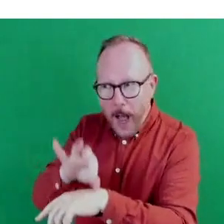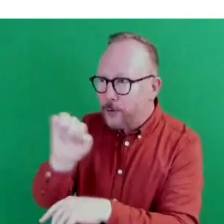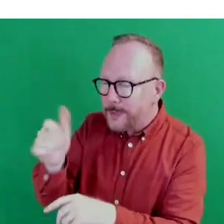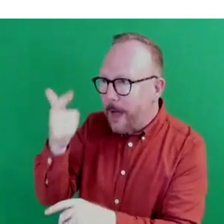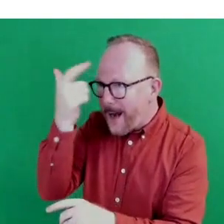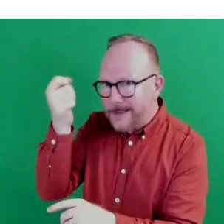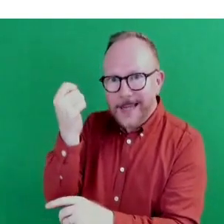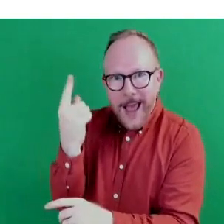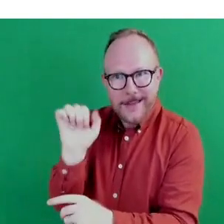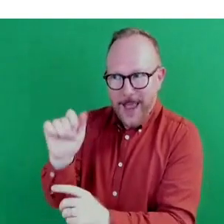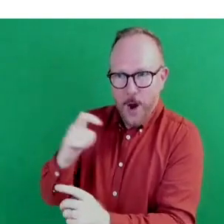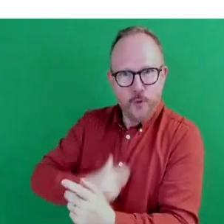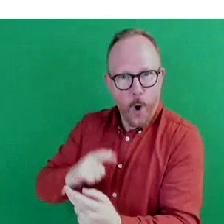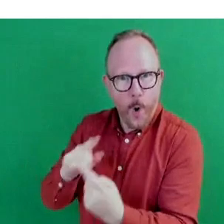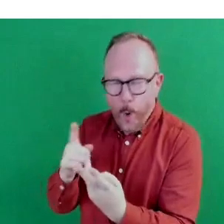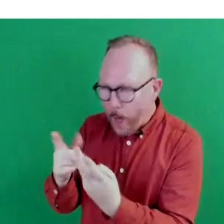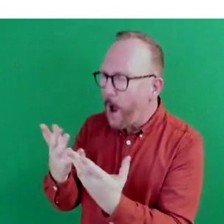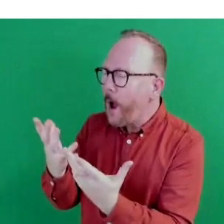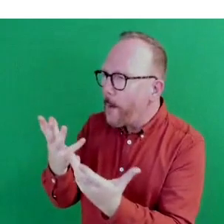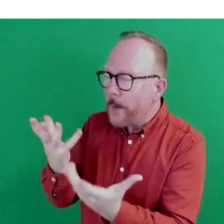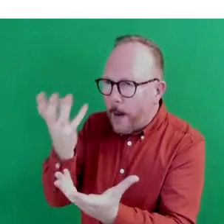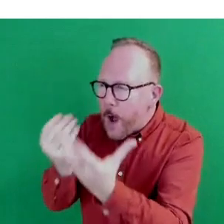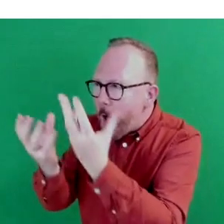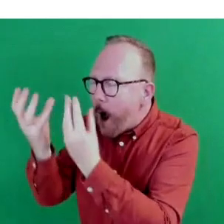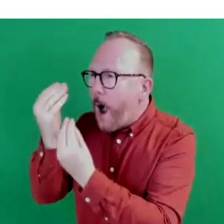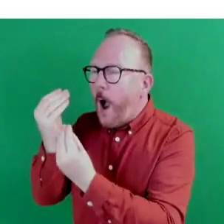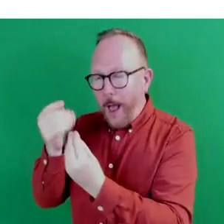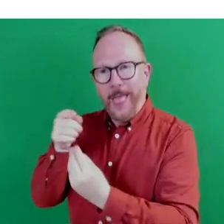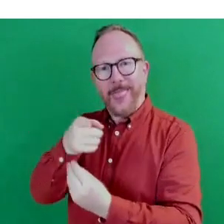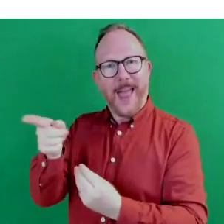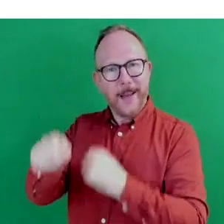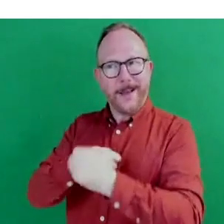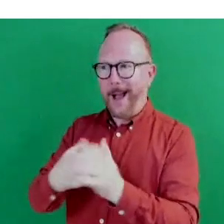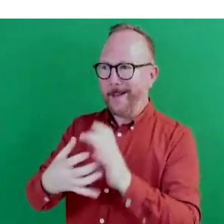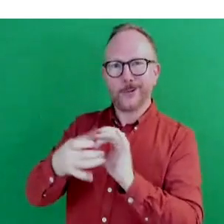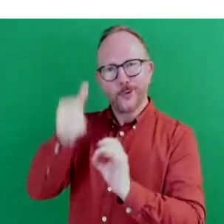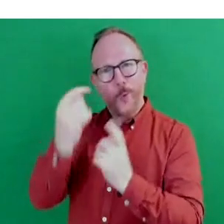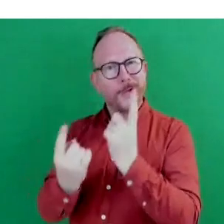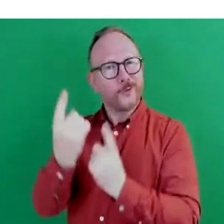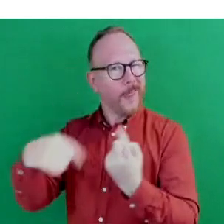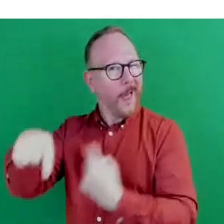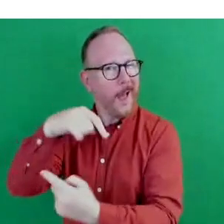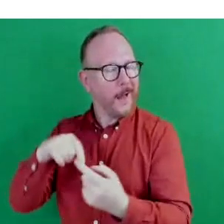to understand sort of further my knowledge, and also for them to just get to know me as well.